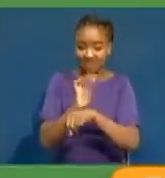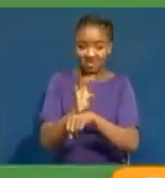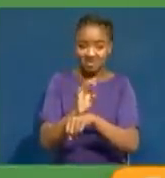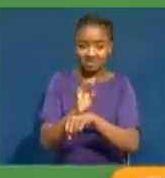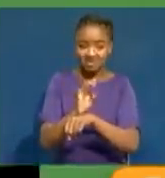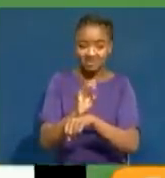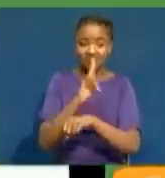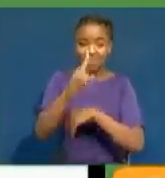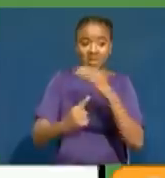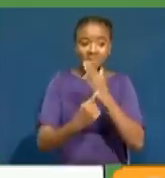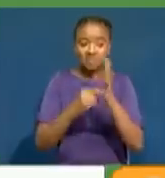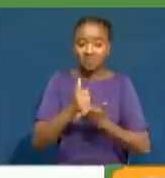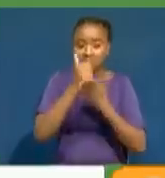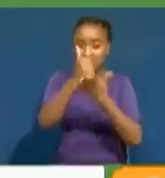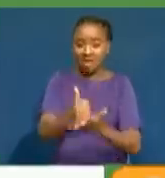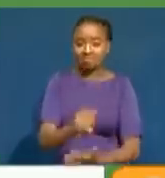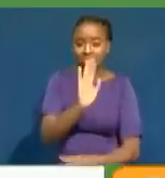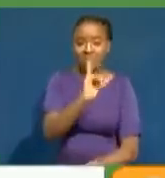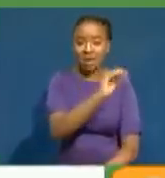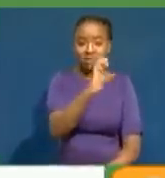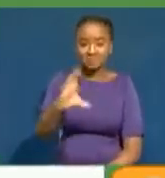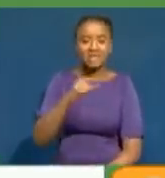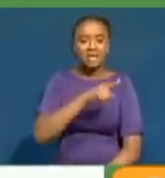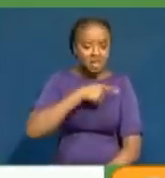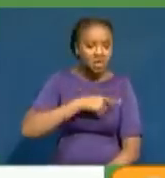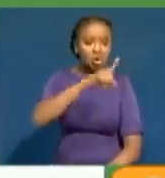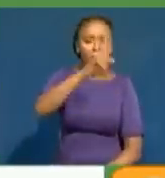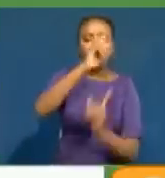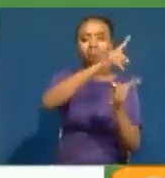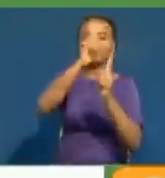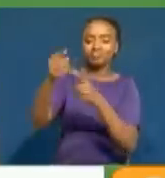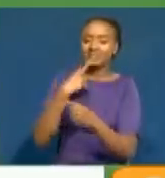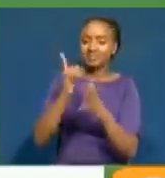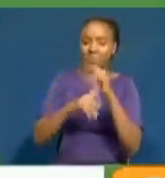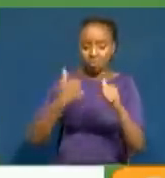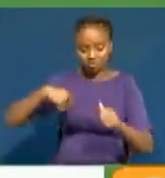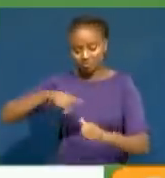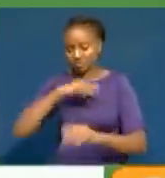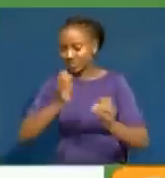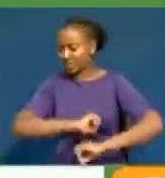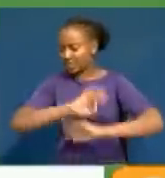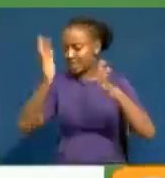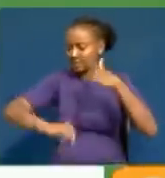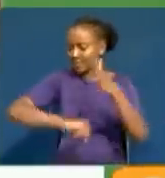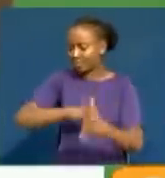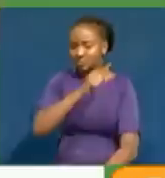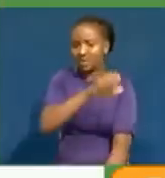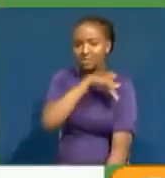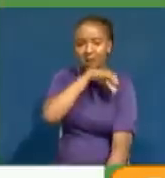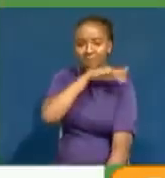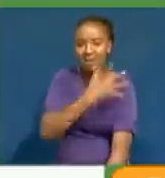and the technical help to IEBC, should be going out there declaring their support to one of